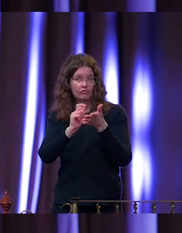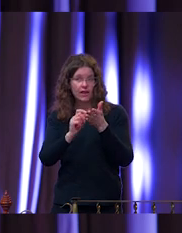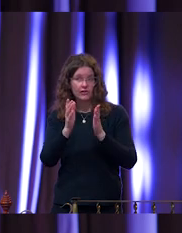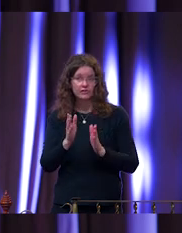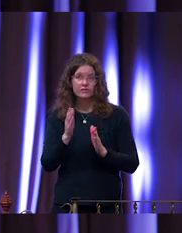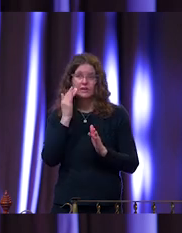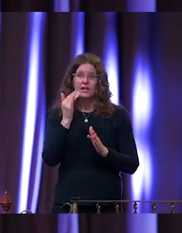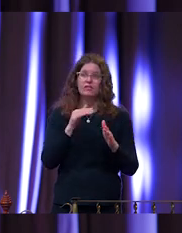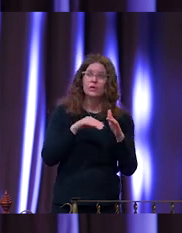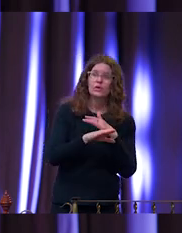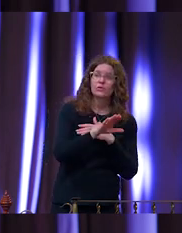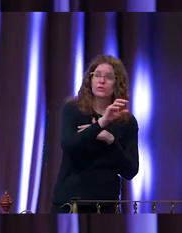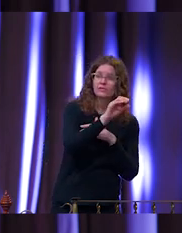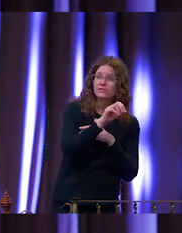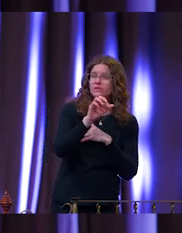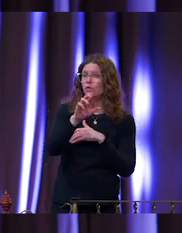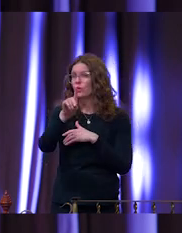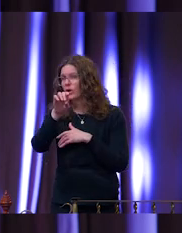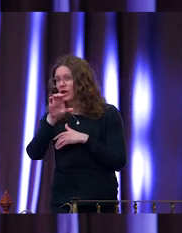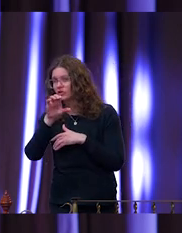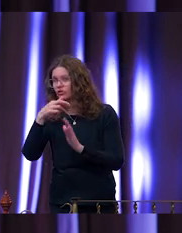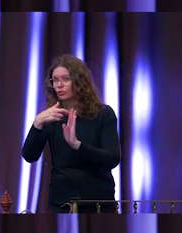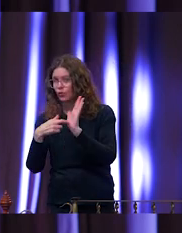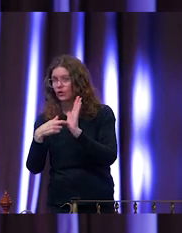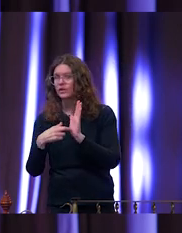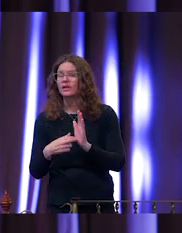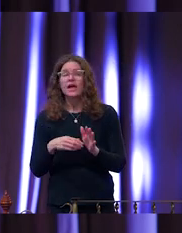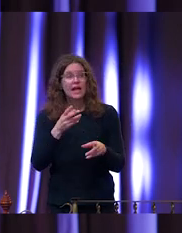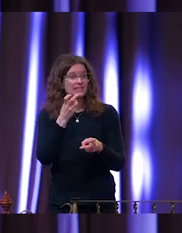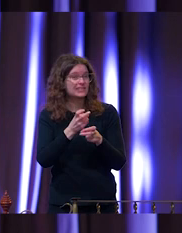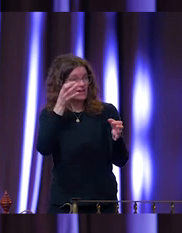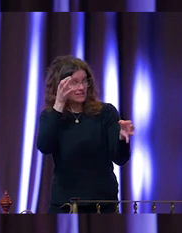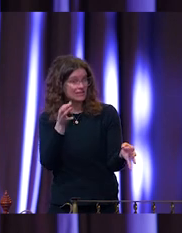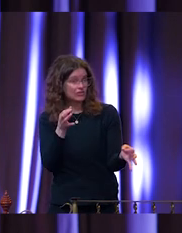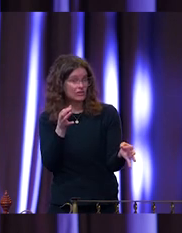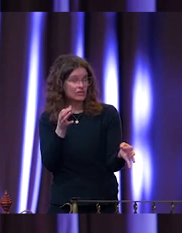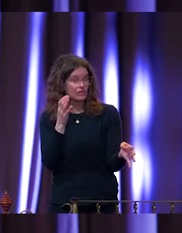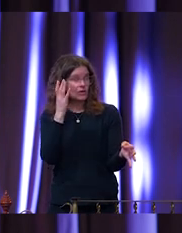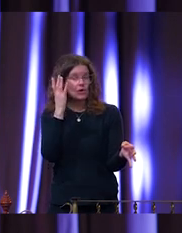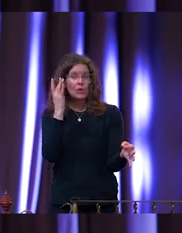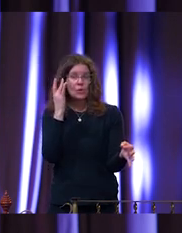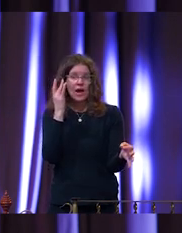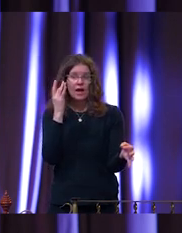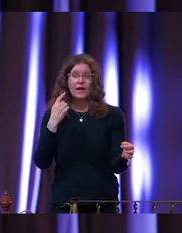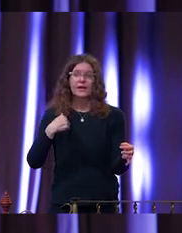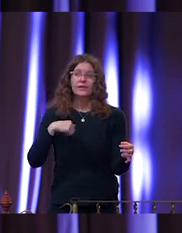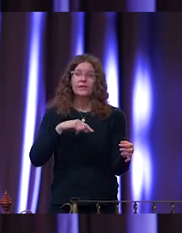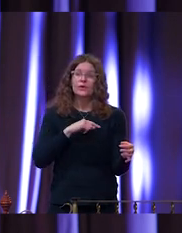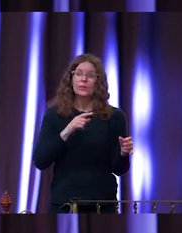the 100 multi-year. And it's kind of a tough decision because we're going into a